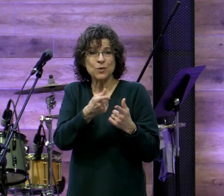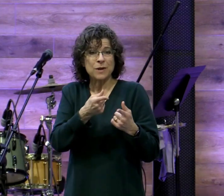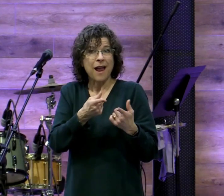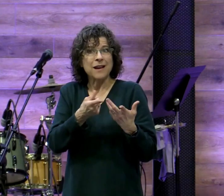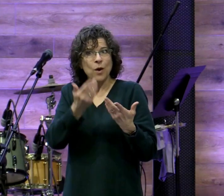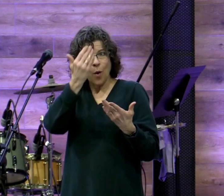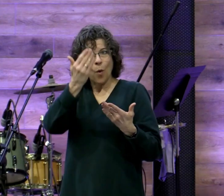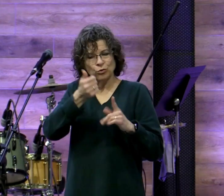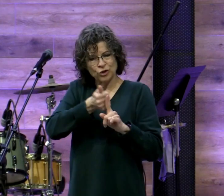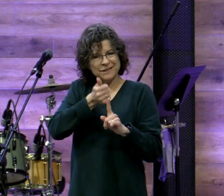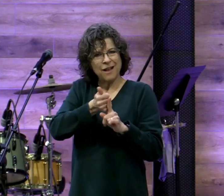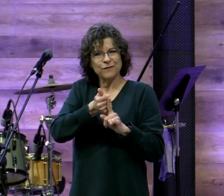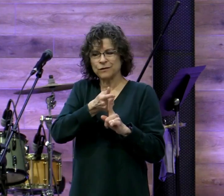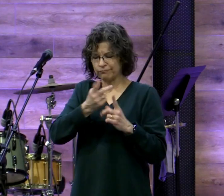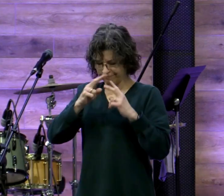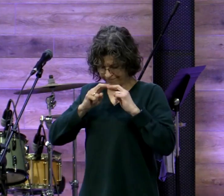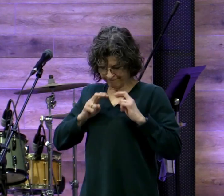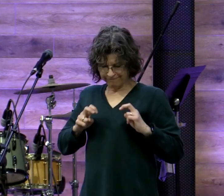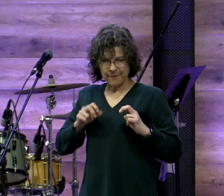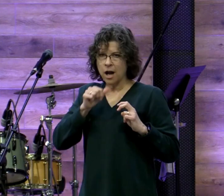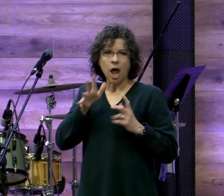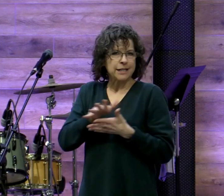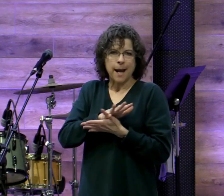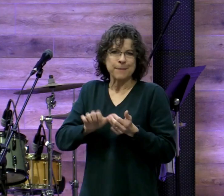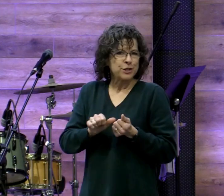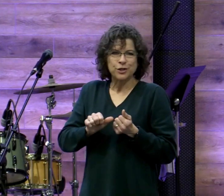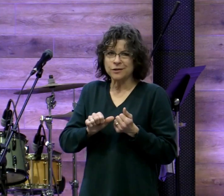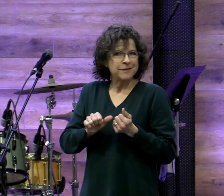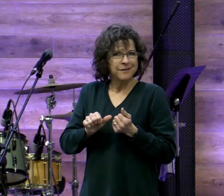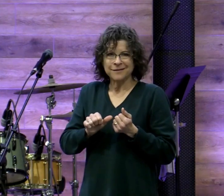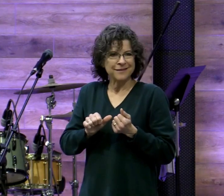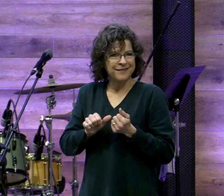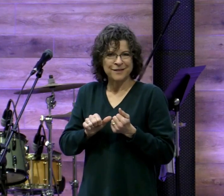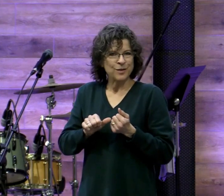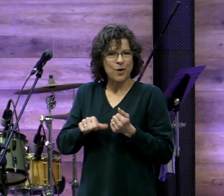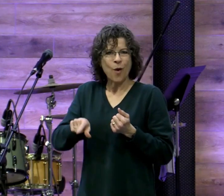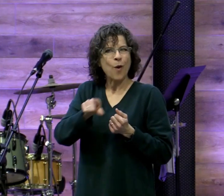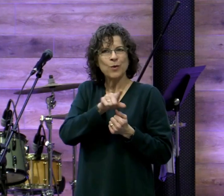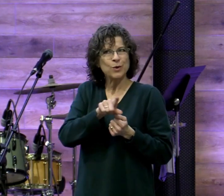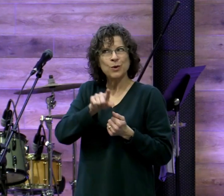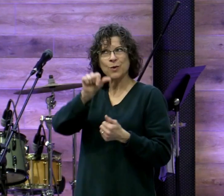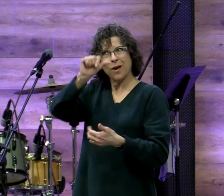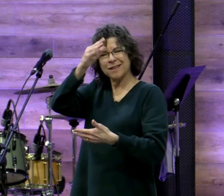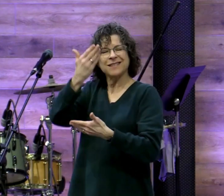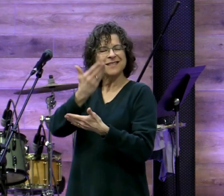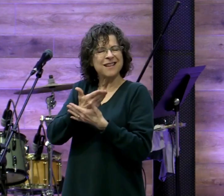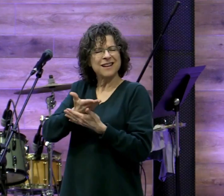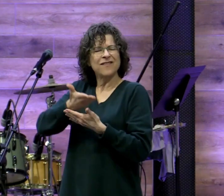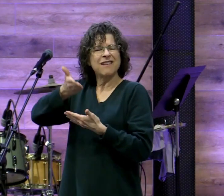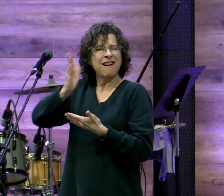no longer damaged goods, but one in which the Son of God has died